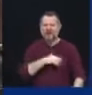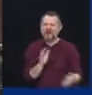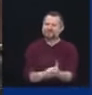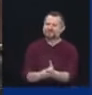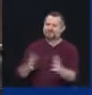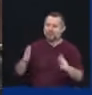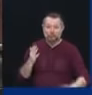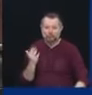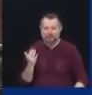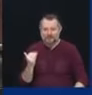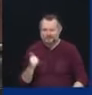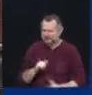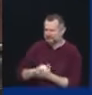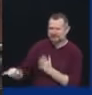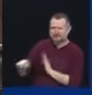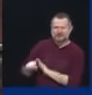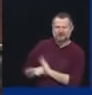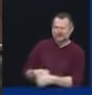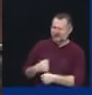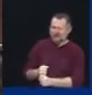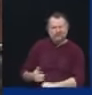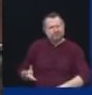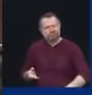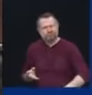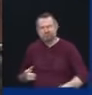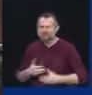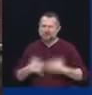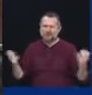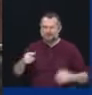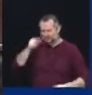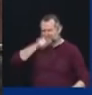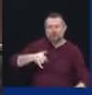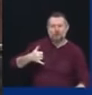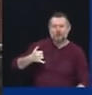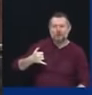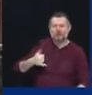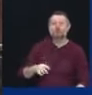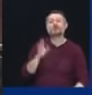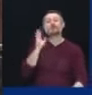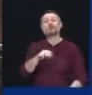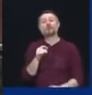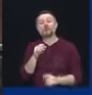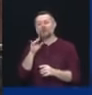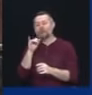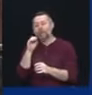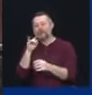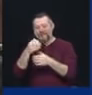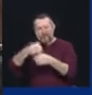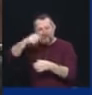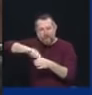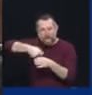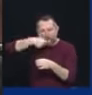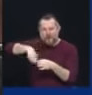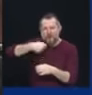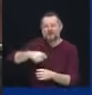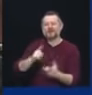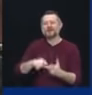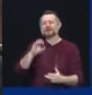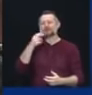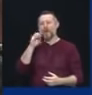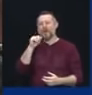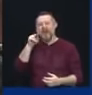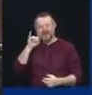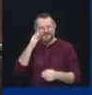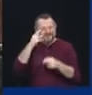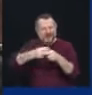Why do we make so much Greek yogurt? Chobani, so many companies here. Well, we didn't set out to make